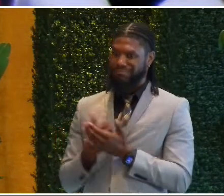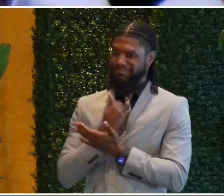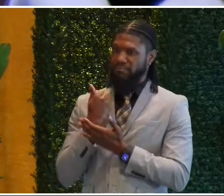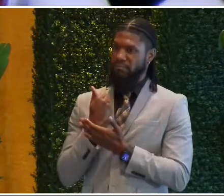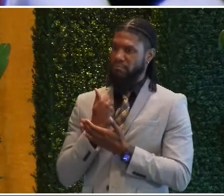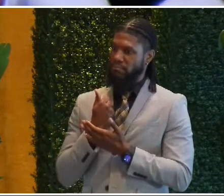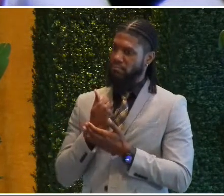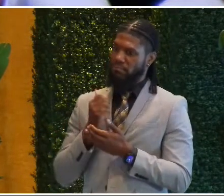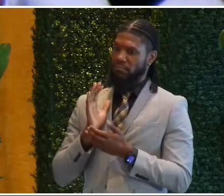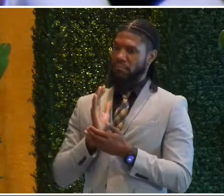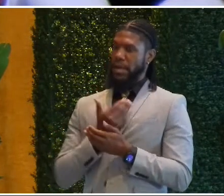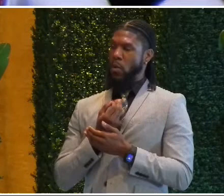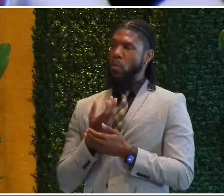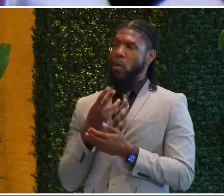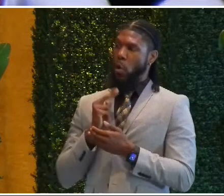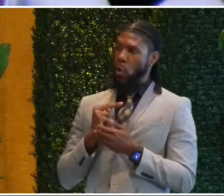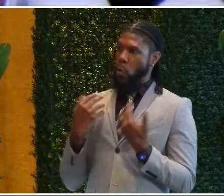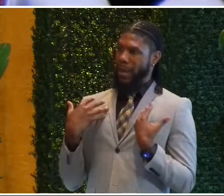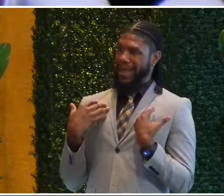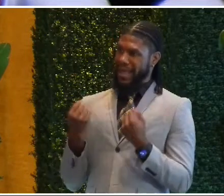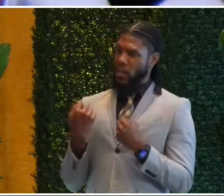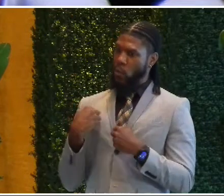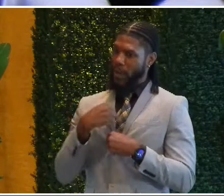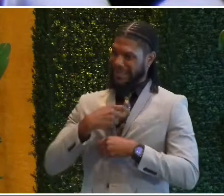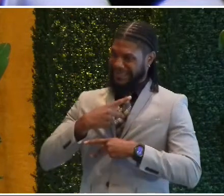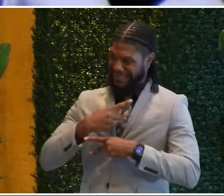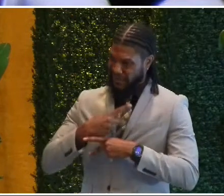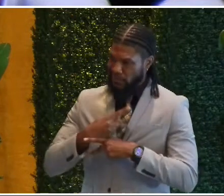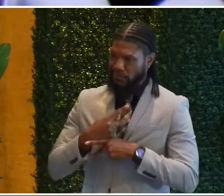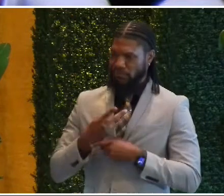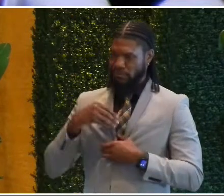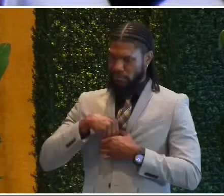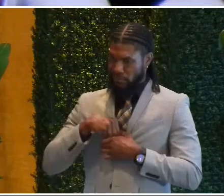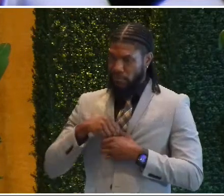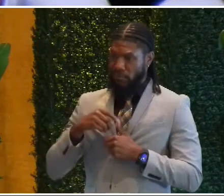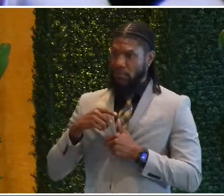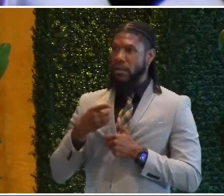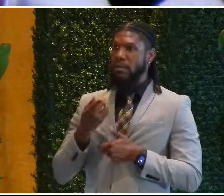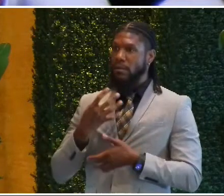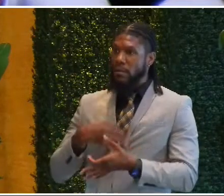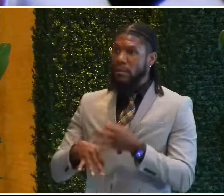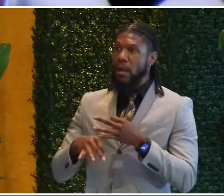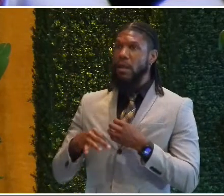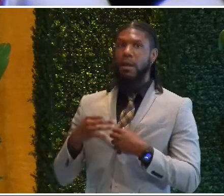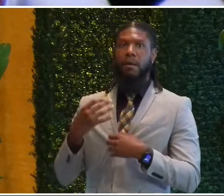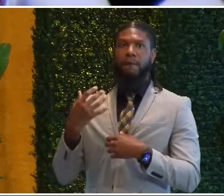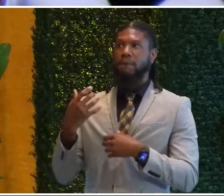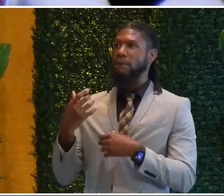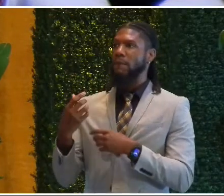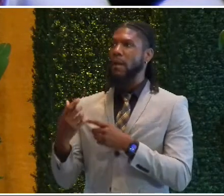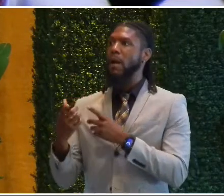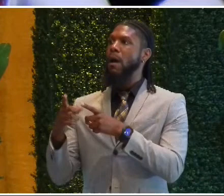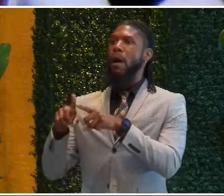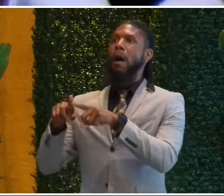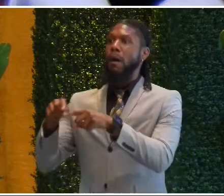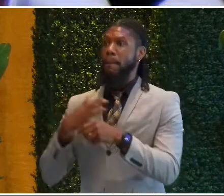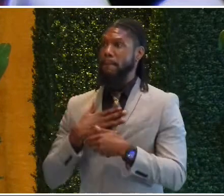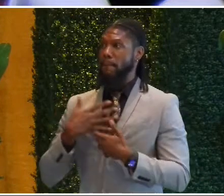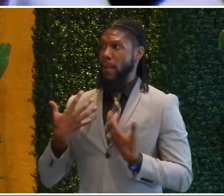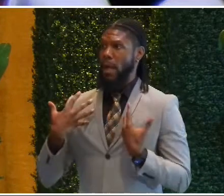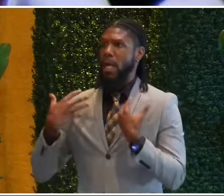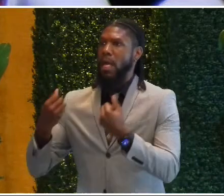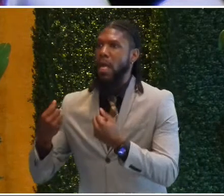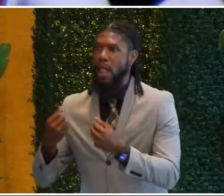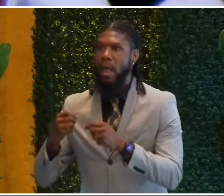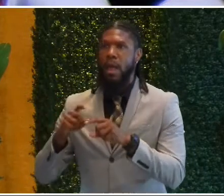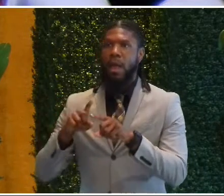can't outsource all of our healing to everybody else. And I think we've internalized a lot of